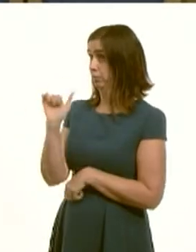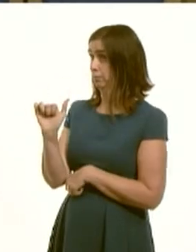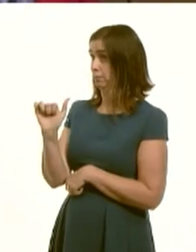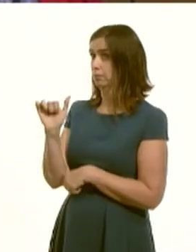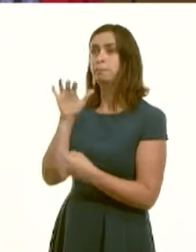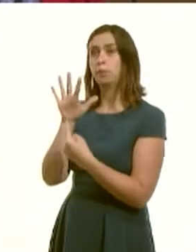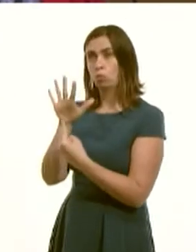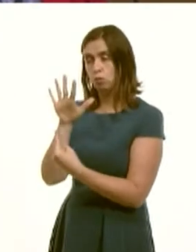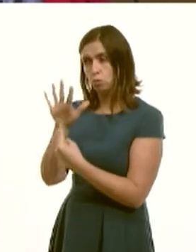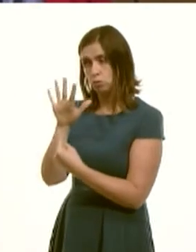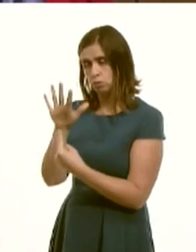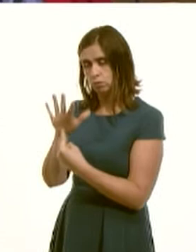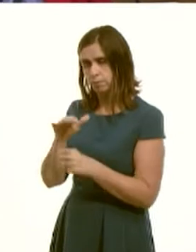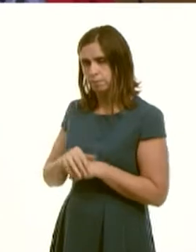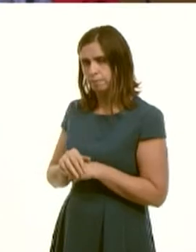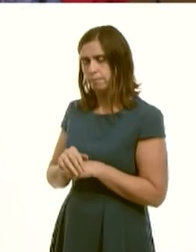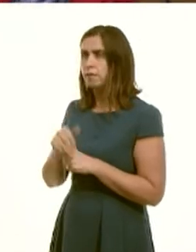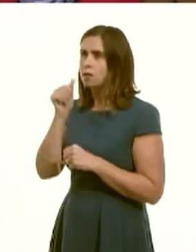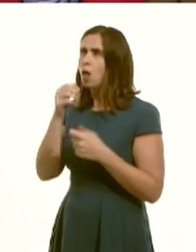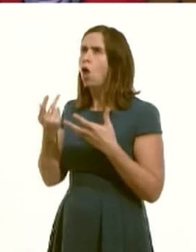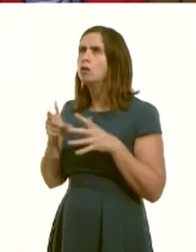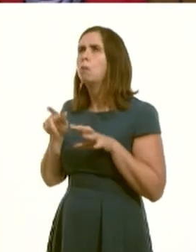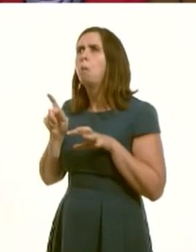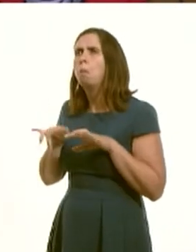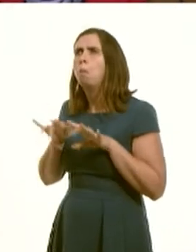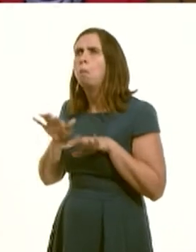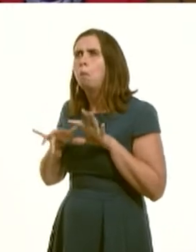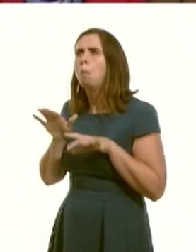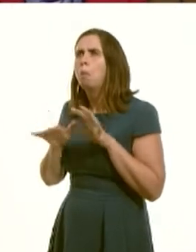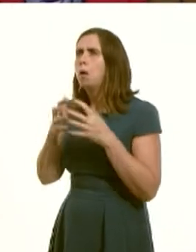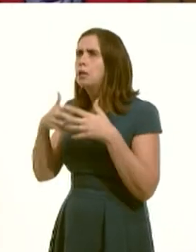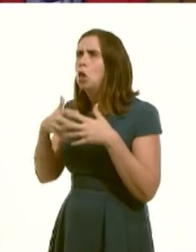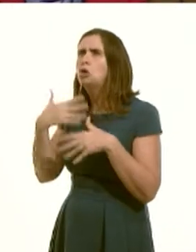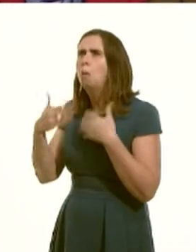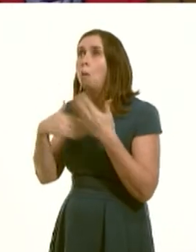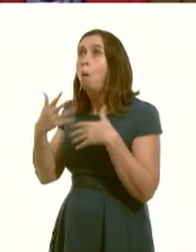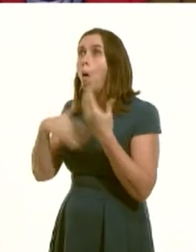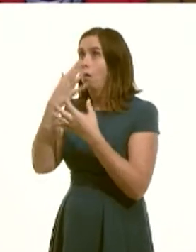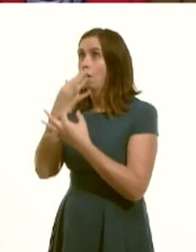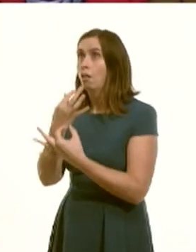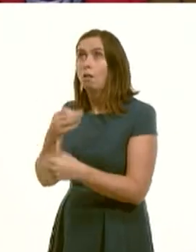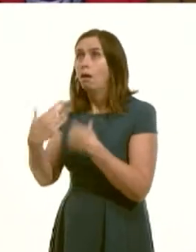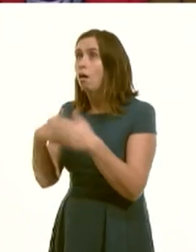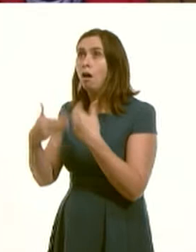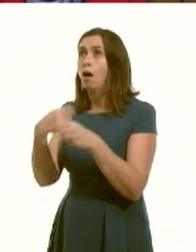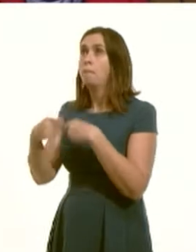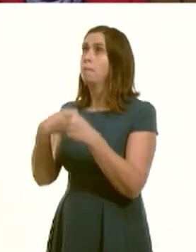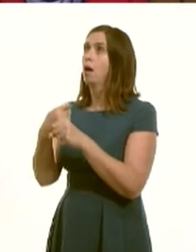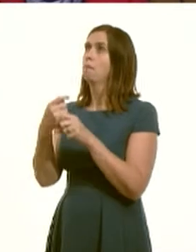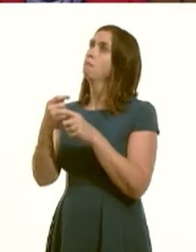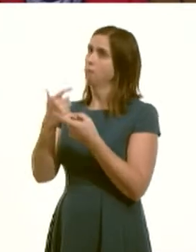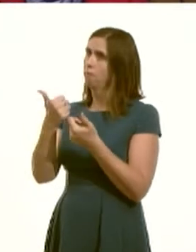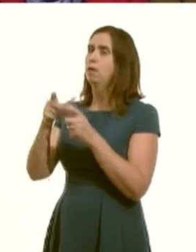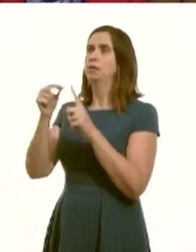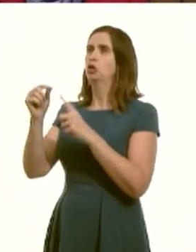course, that for many people, once their interest is stimulated, they go on and take full advantage then, of course, of improved digital services,